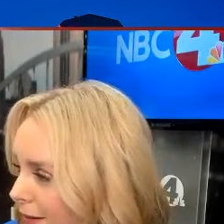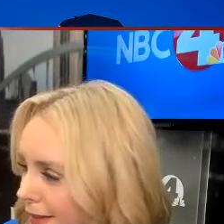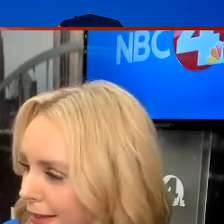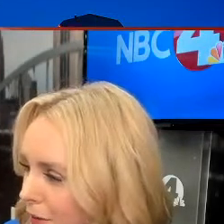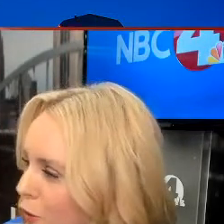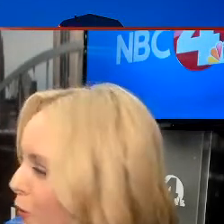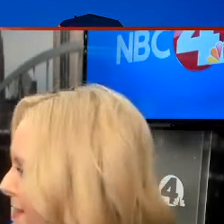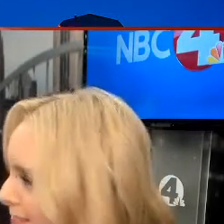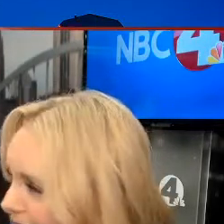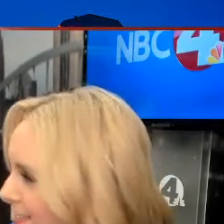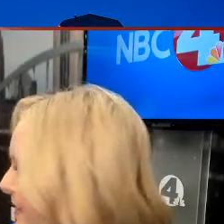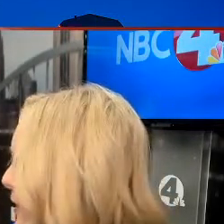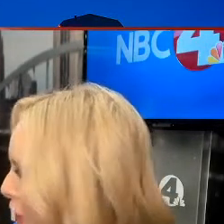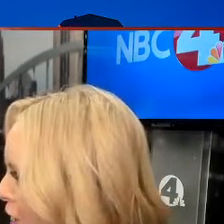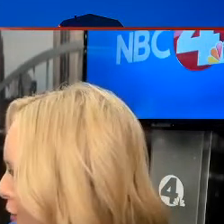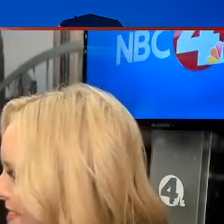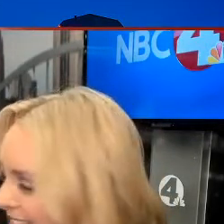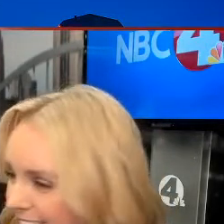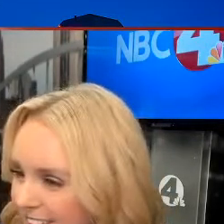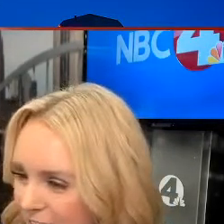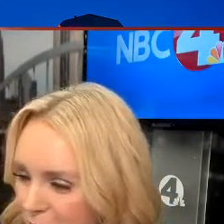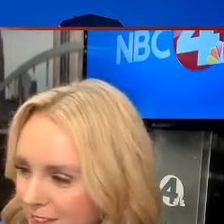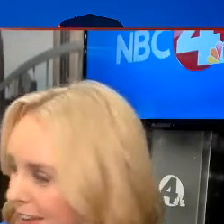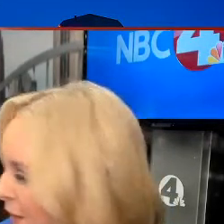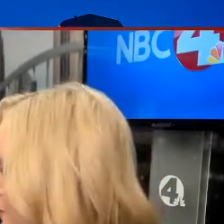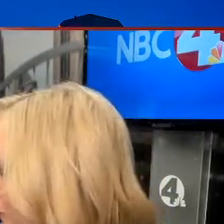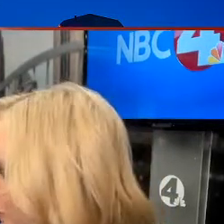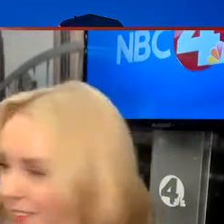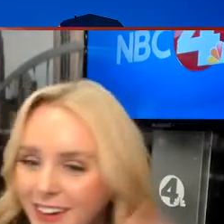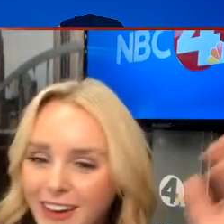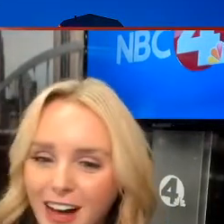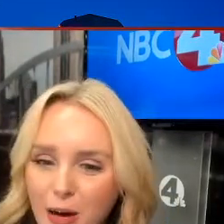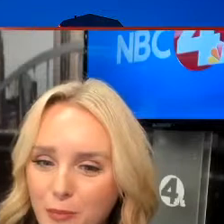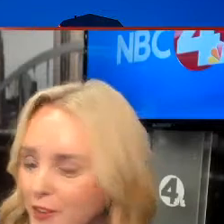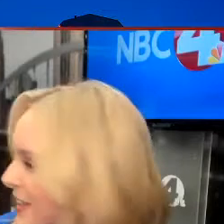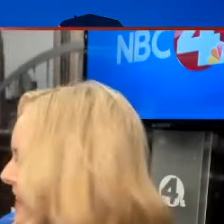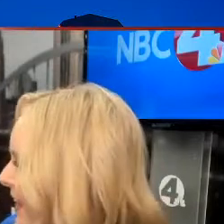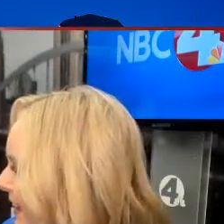big, coincidentally or not coincidentally, the Big Ten schools